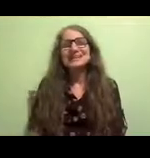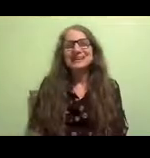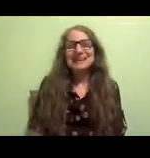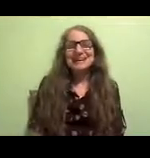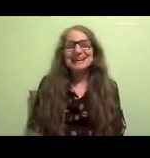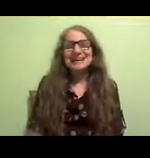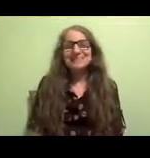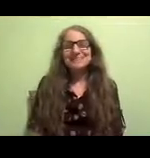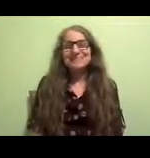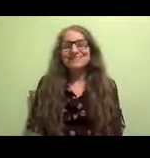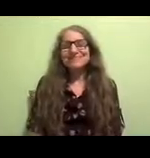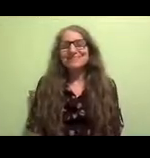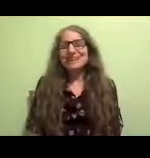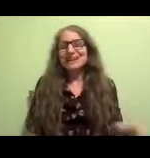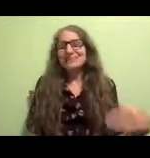drawings